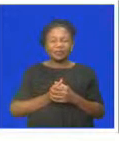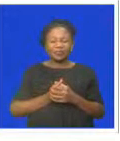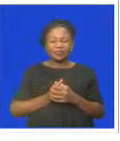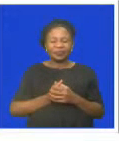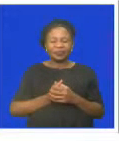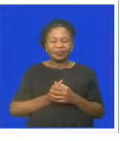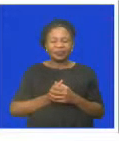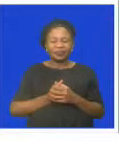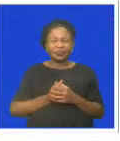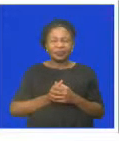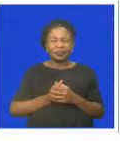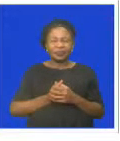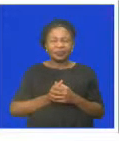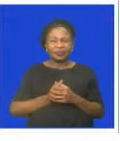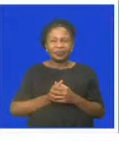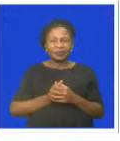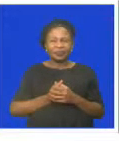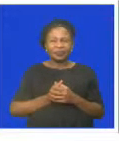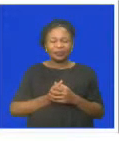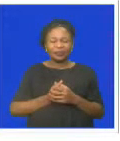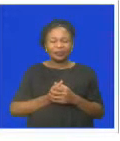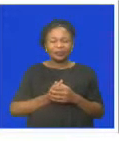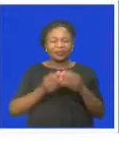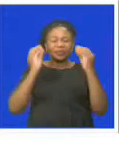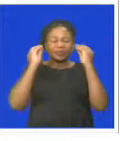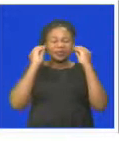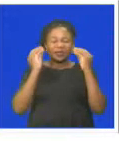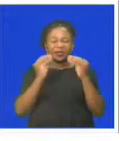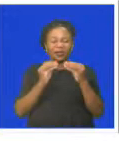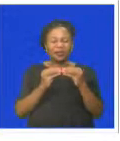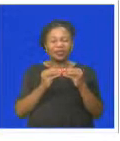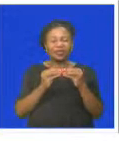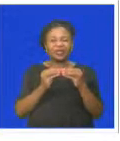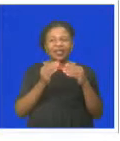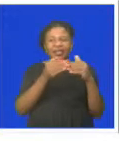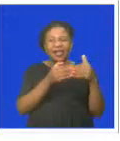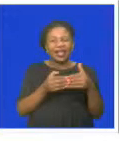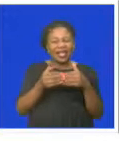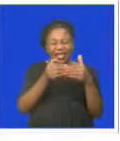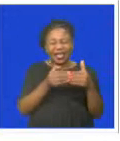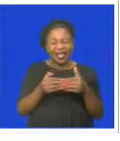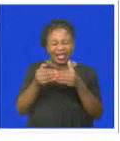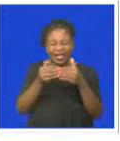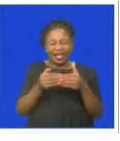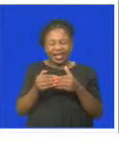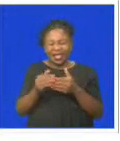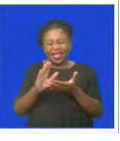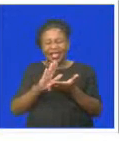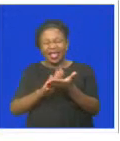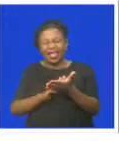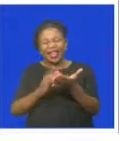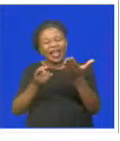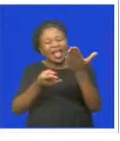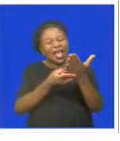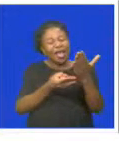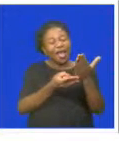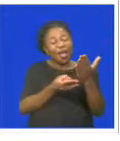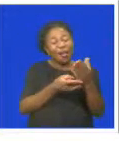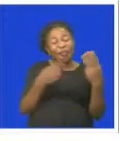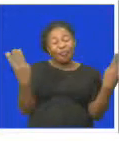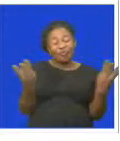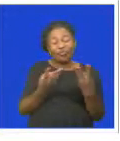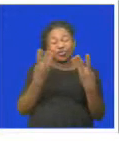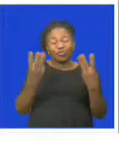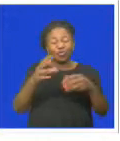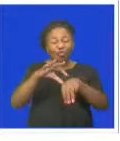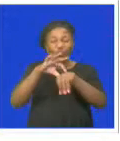doctor cares for and treats patients with illness,